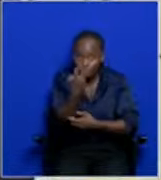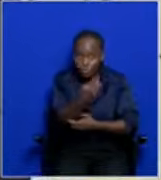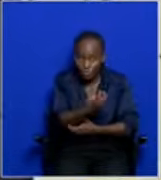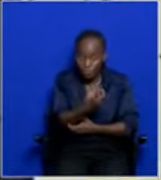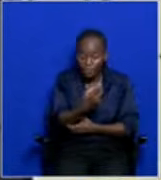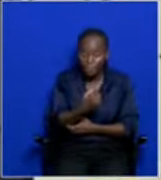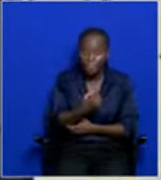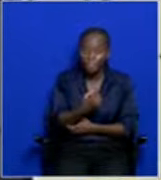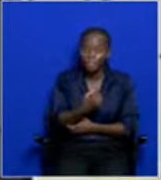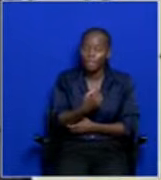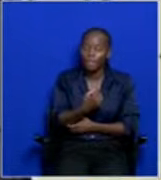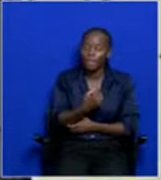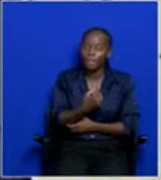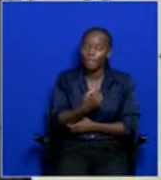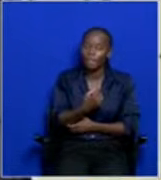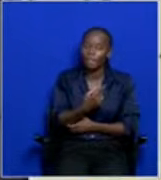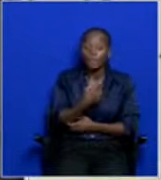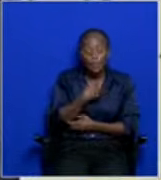we recovered